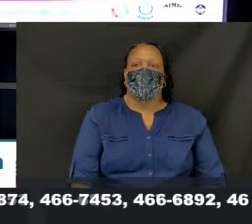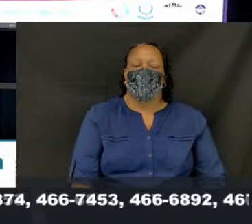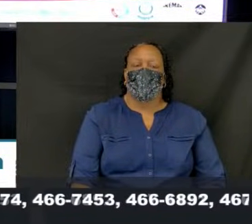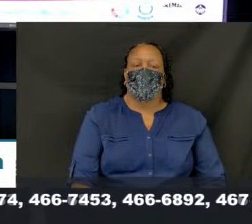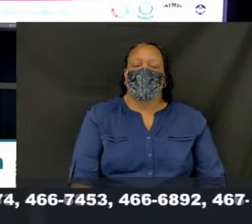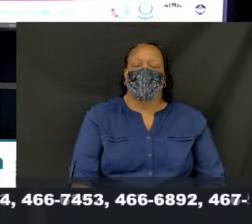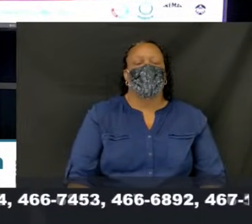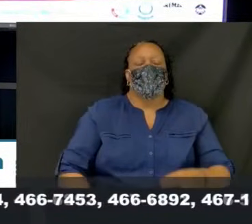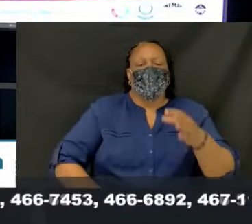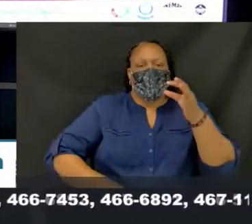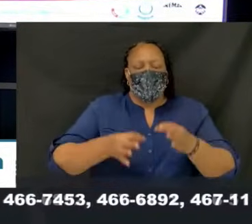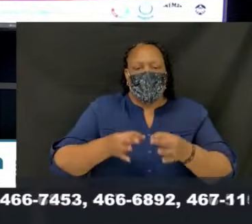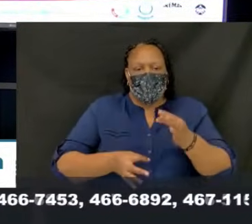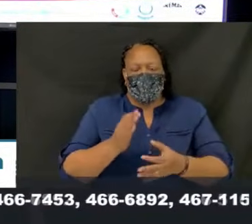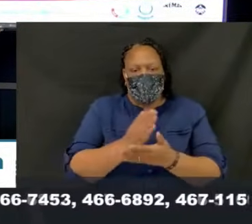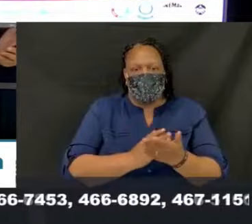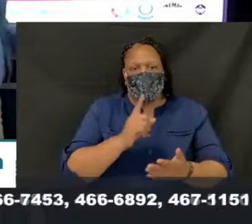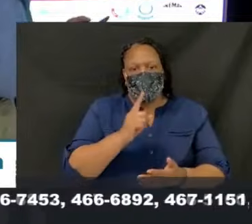funerals?